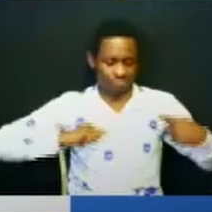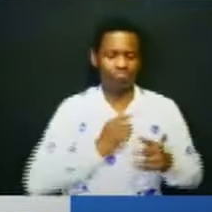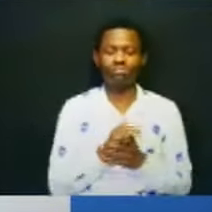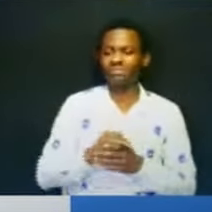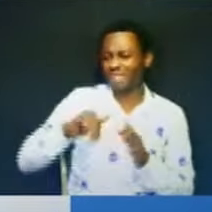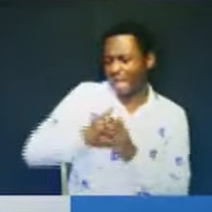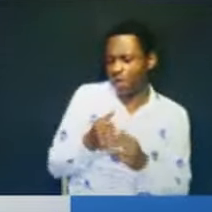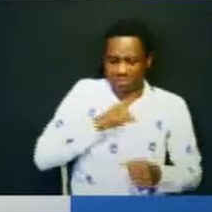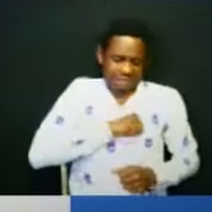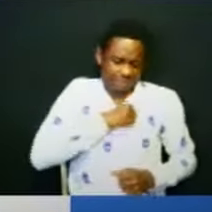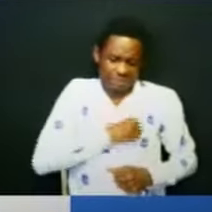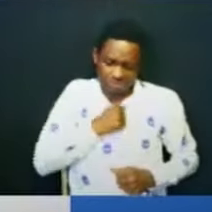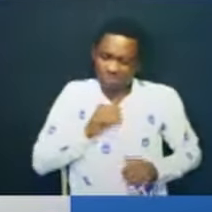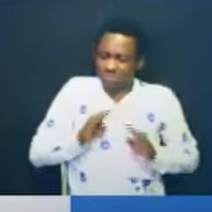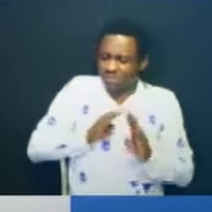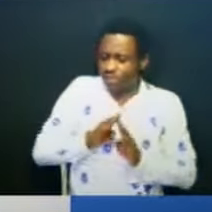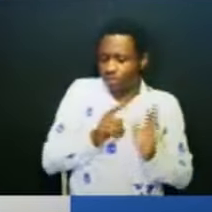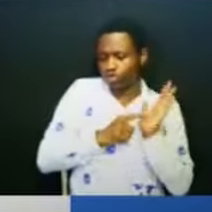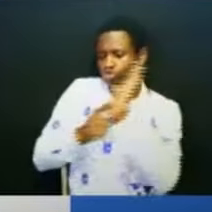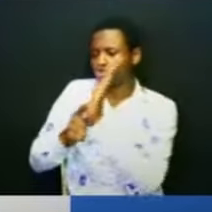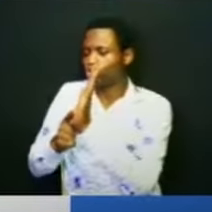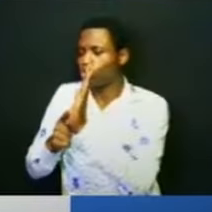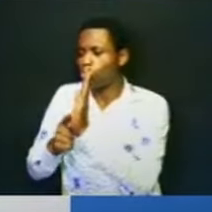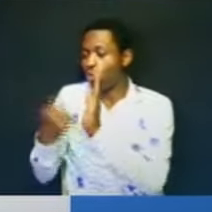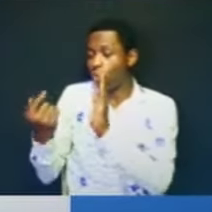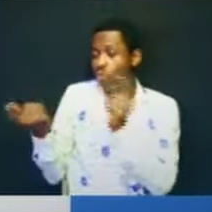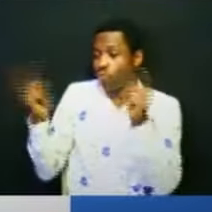attitude towards offense.